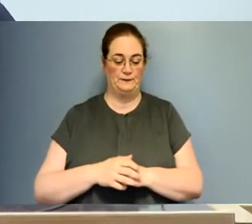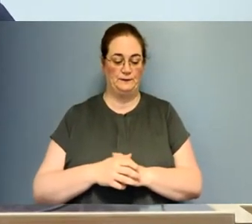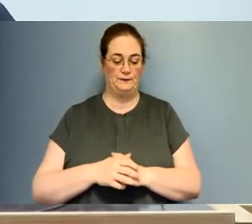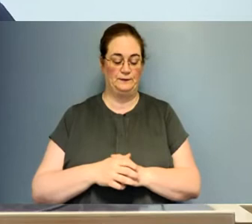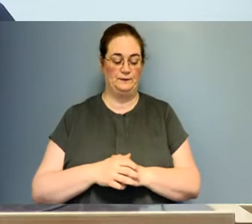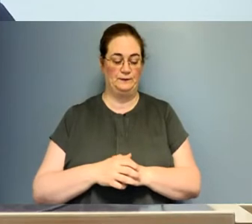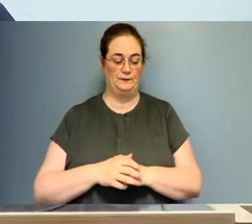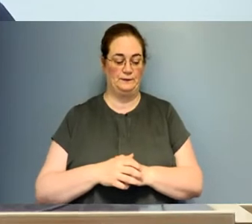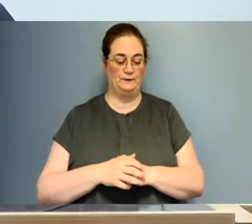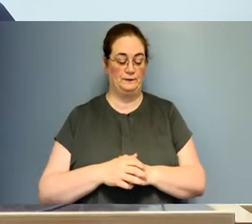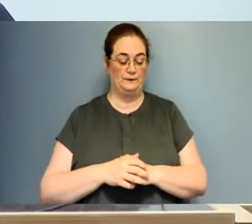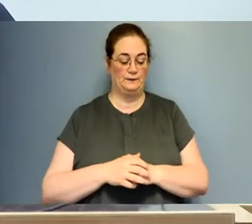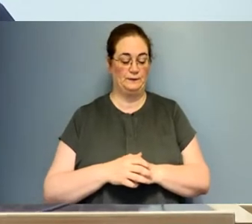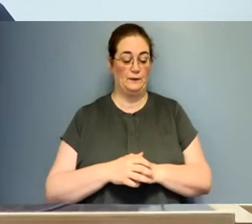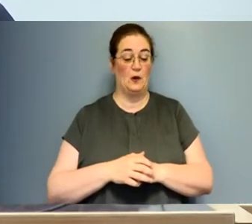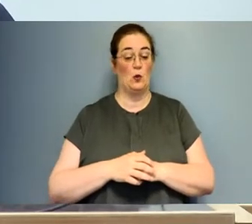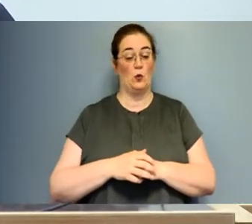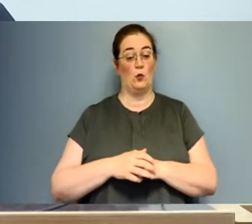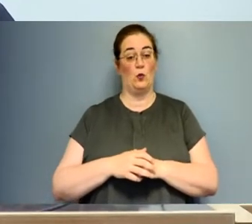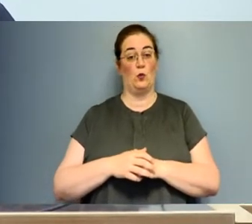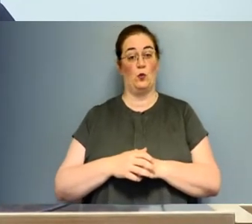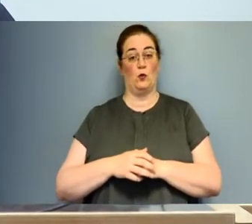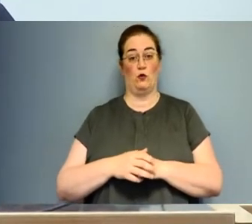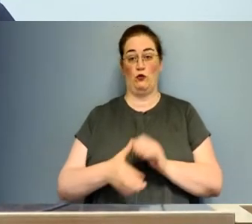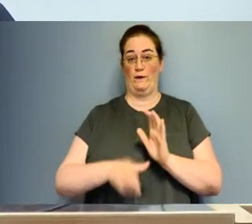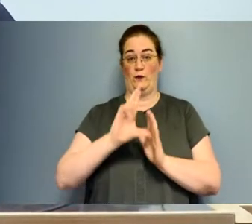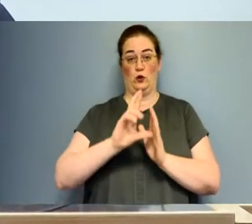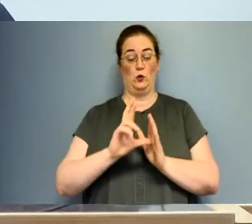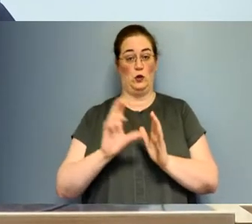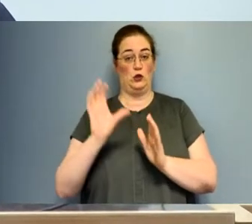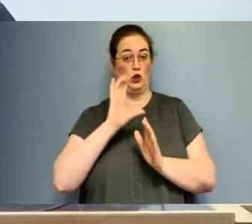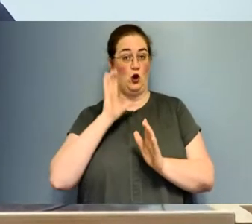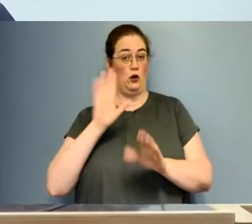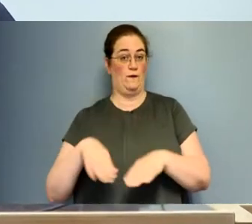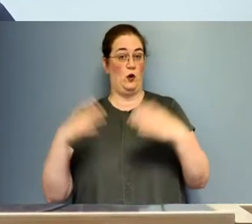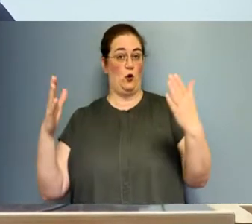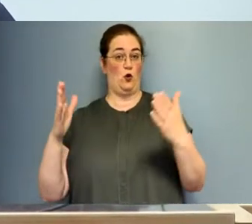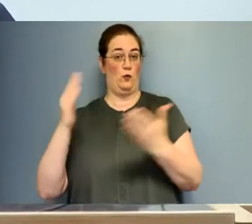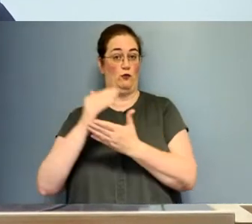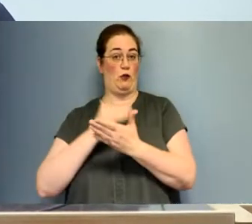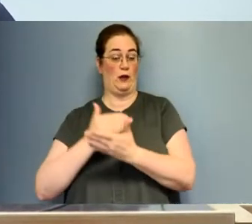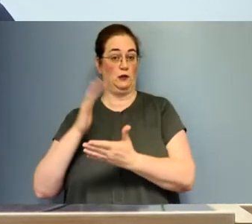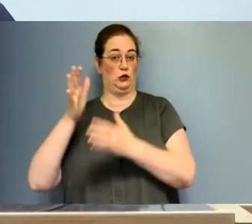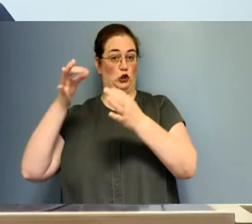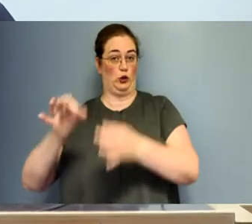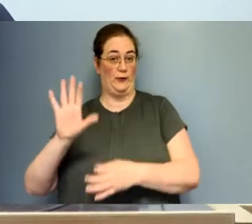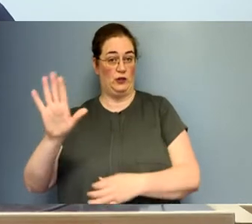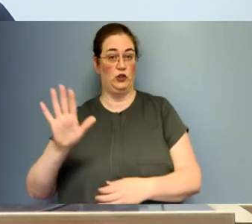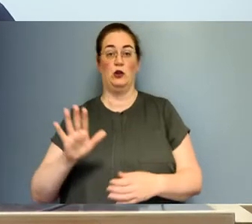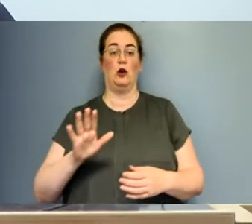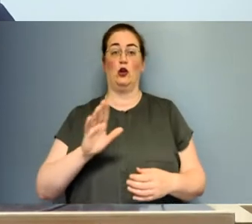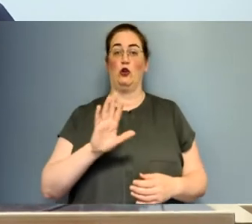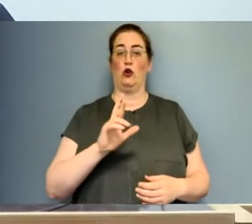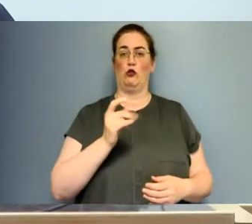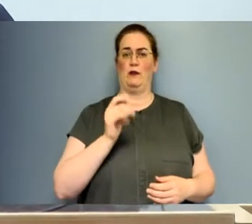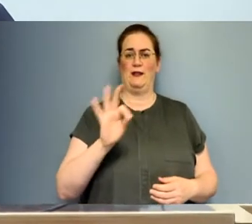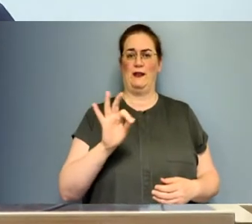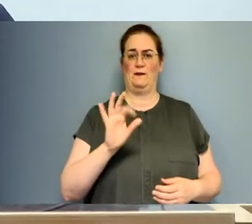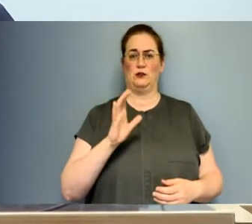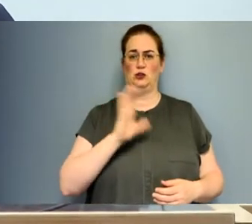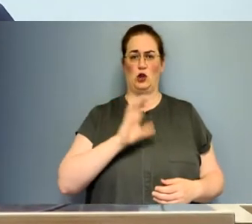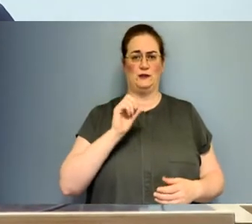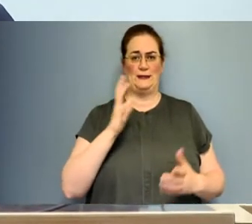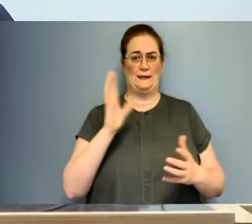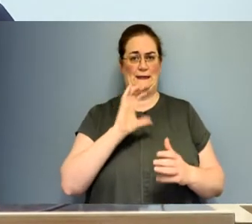cases, when review is sought by the court of the Open Records Office's determination, the relief sought doesn't seek